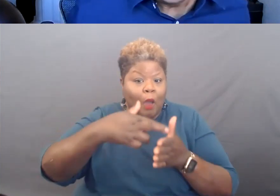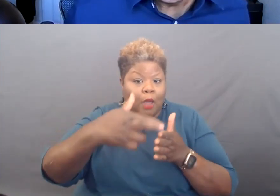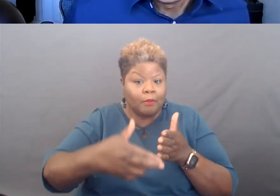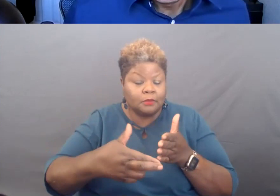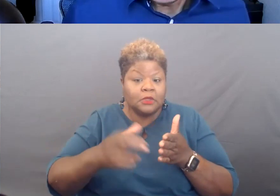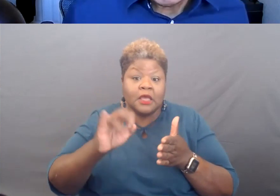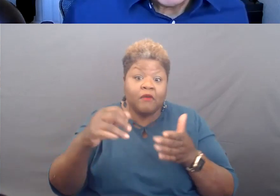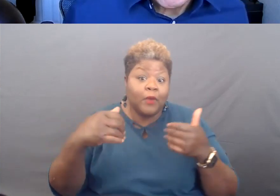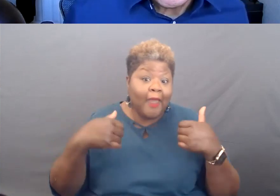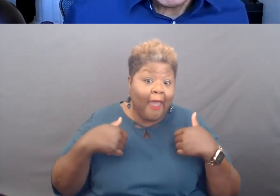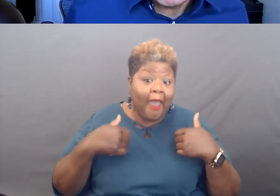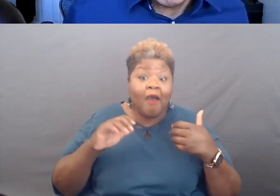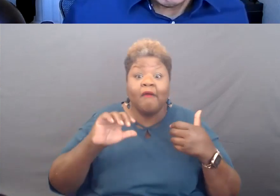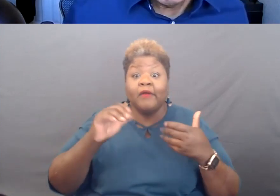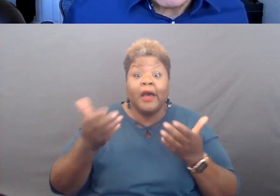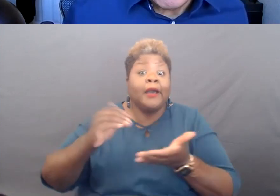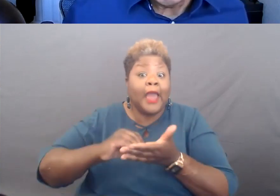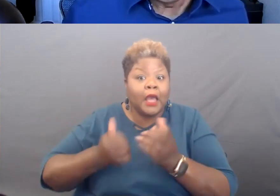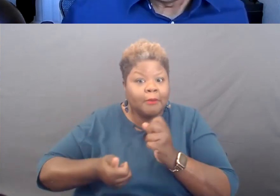we have another pandemic,